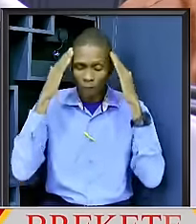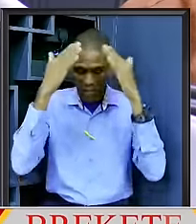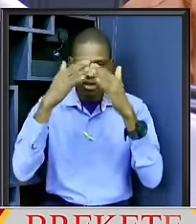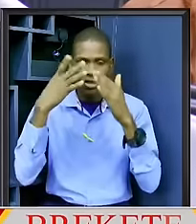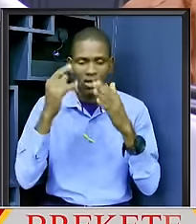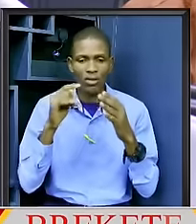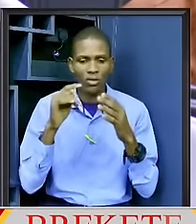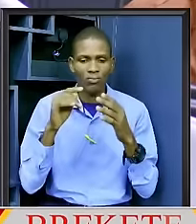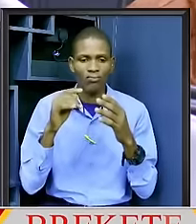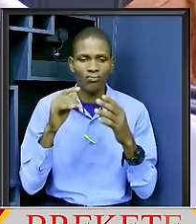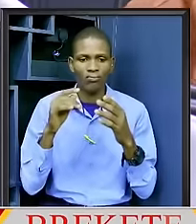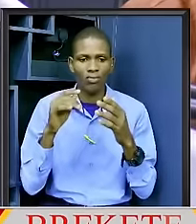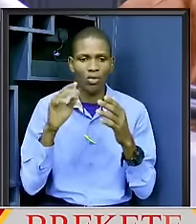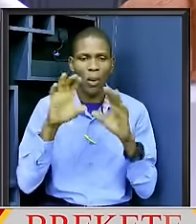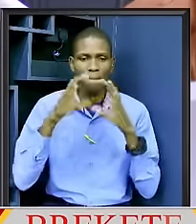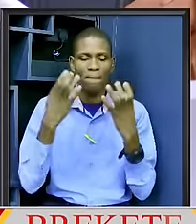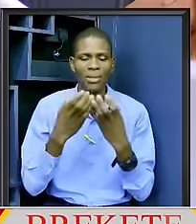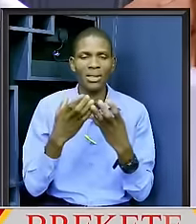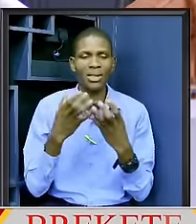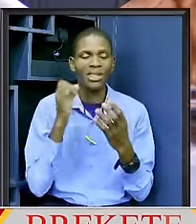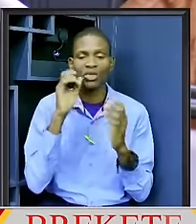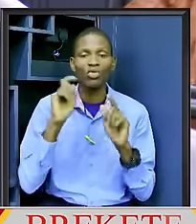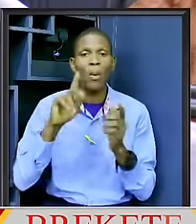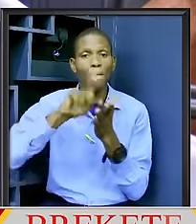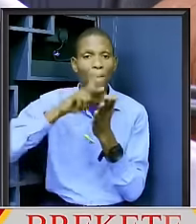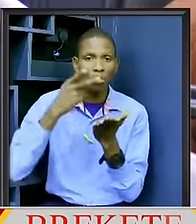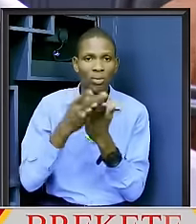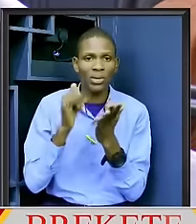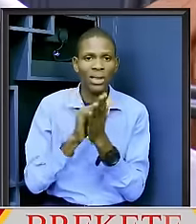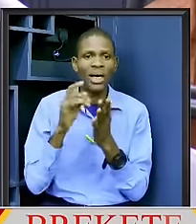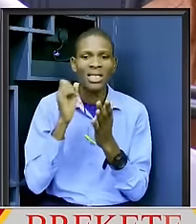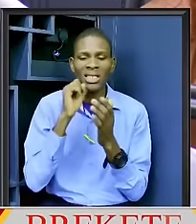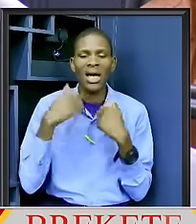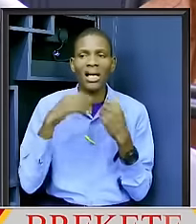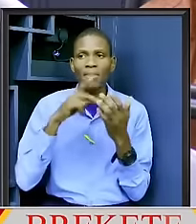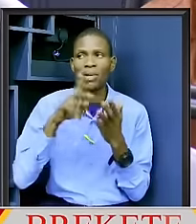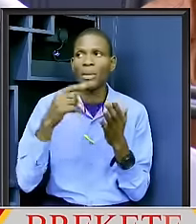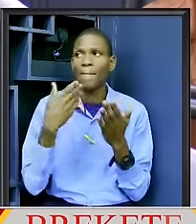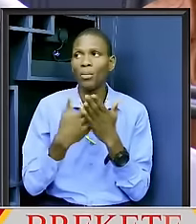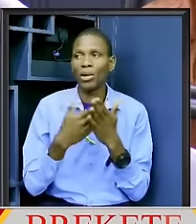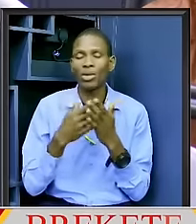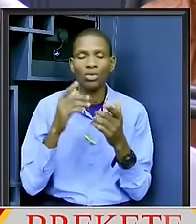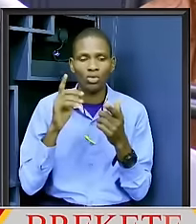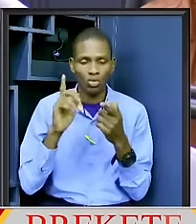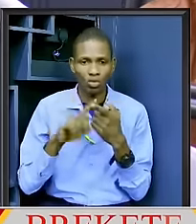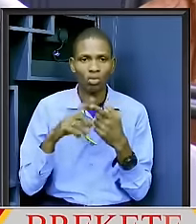that she could not prove that she has paid the money to the company.